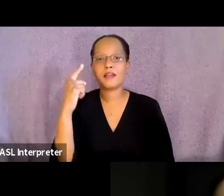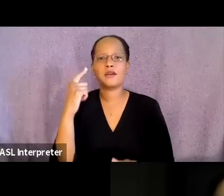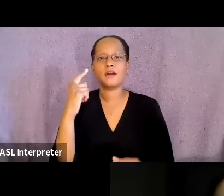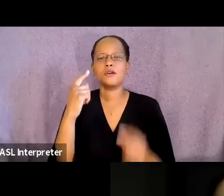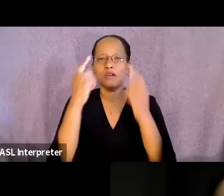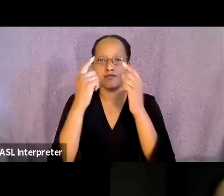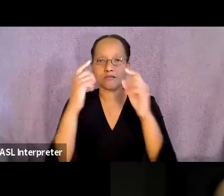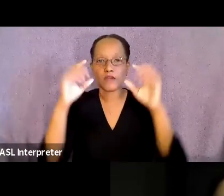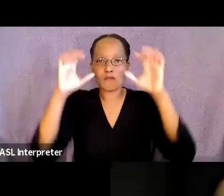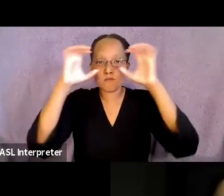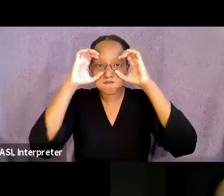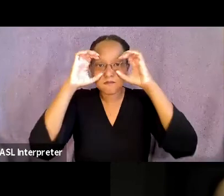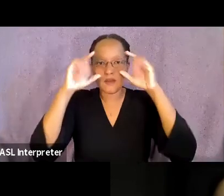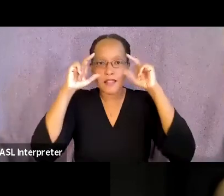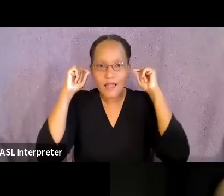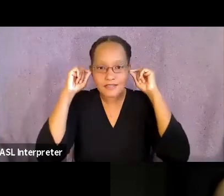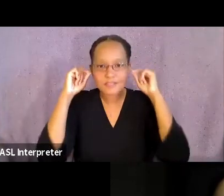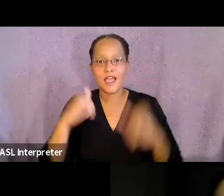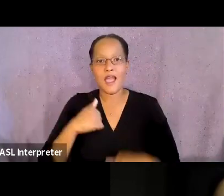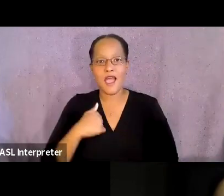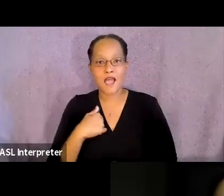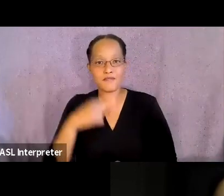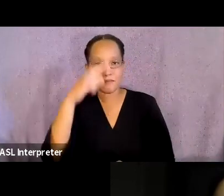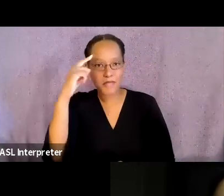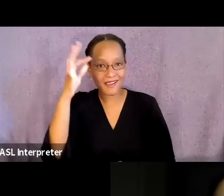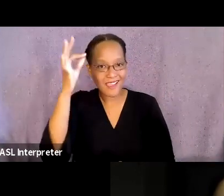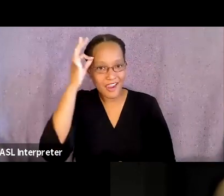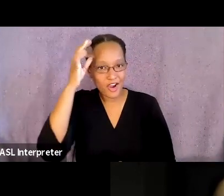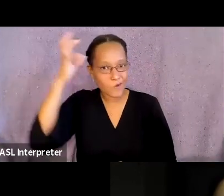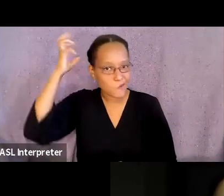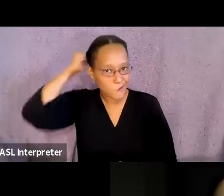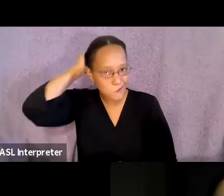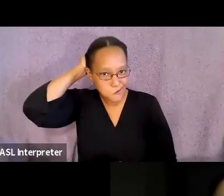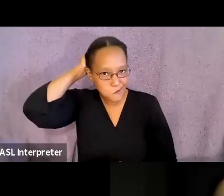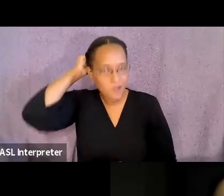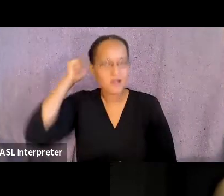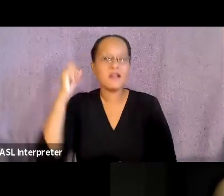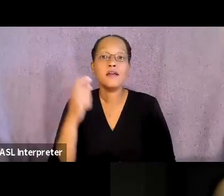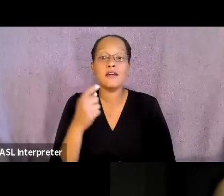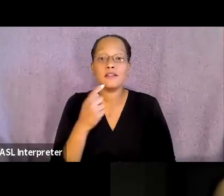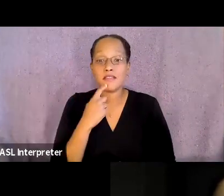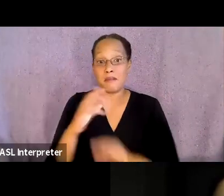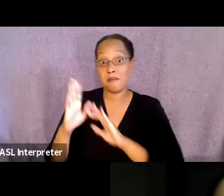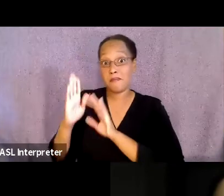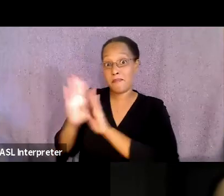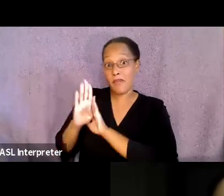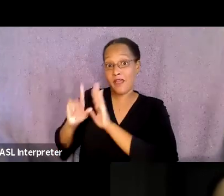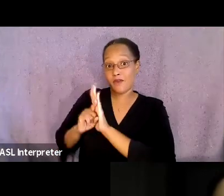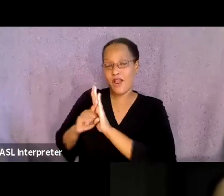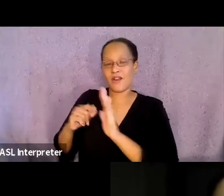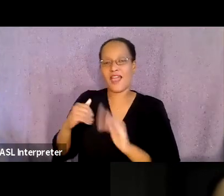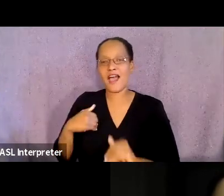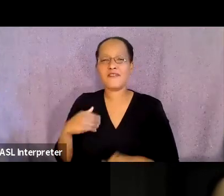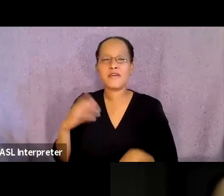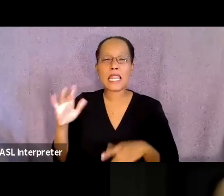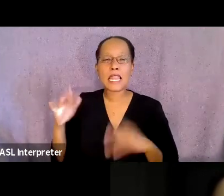glasses and my black hair pulled into a ponytail. Behind me is a teal